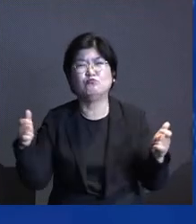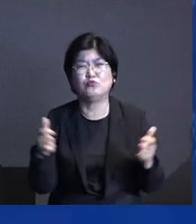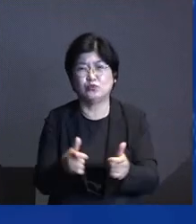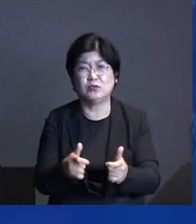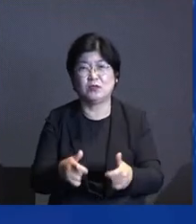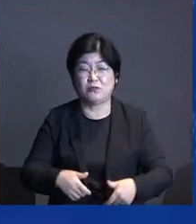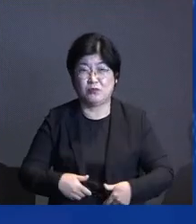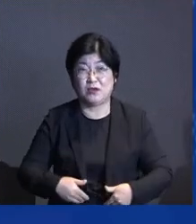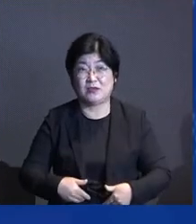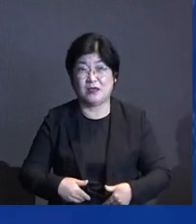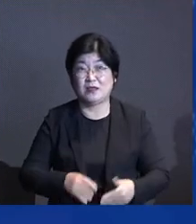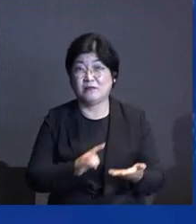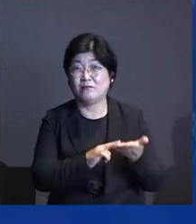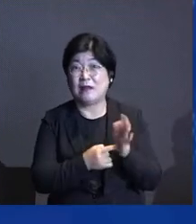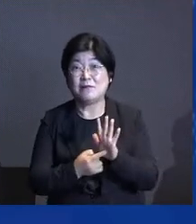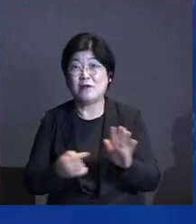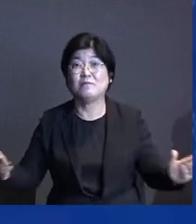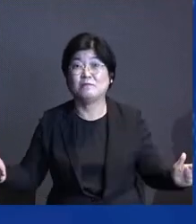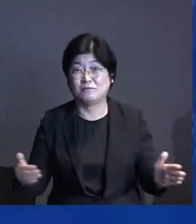Thank you.